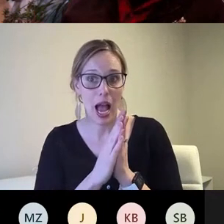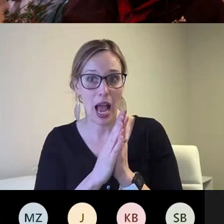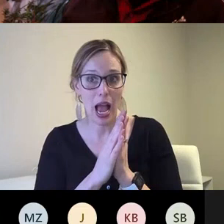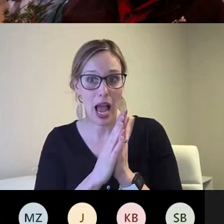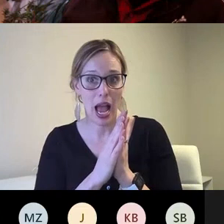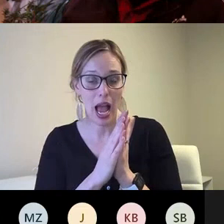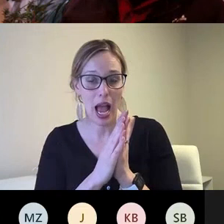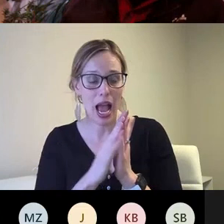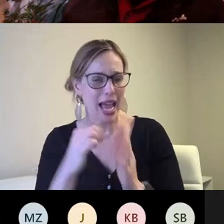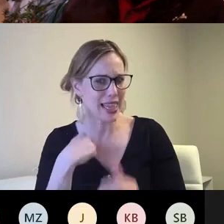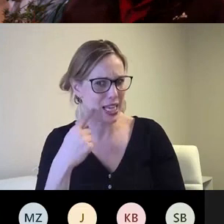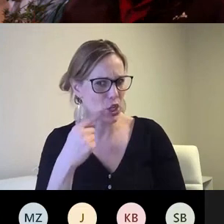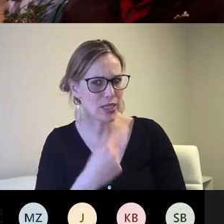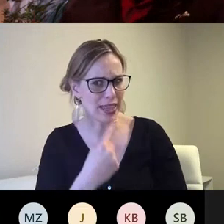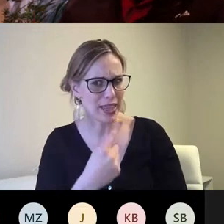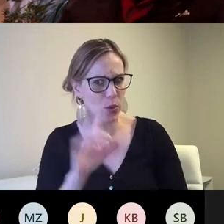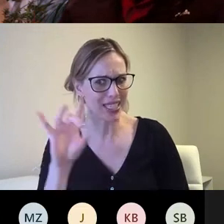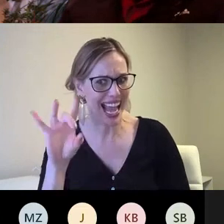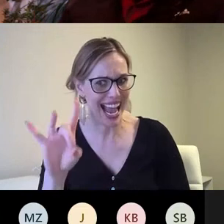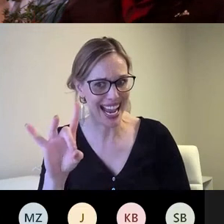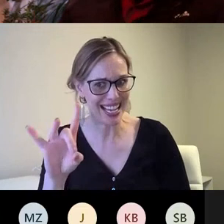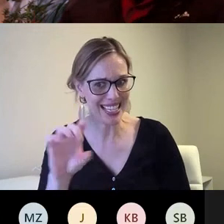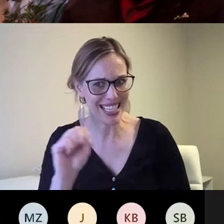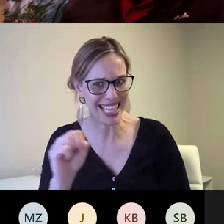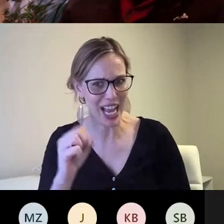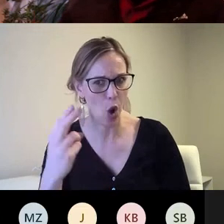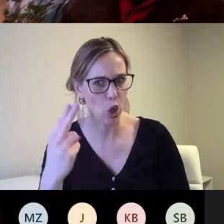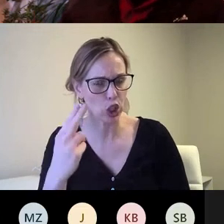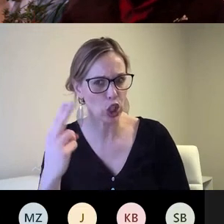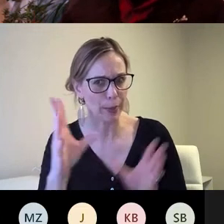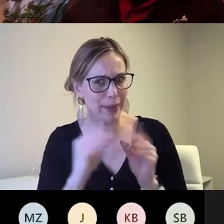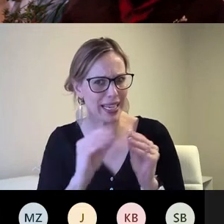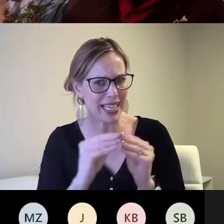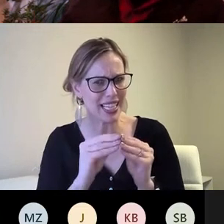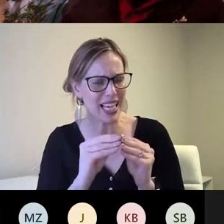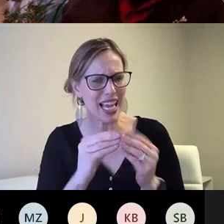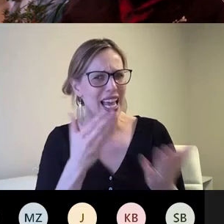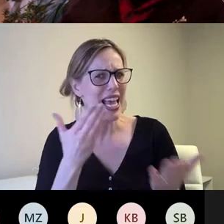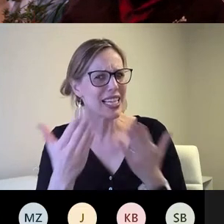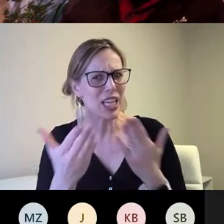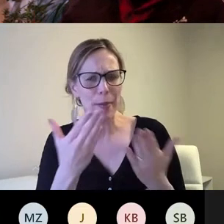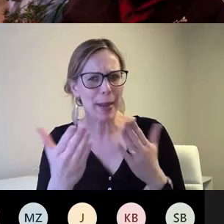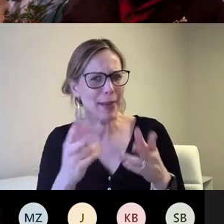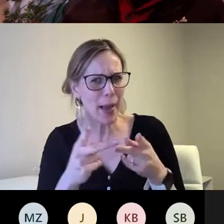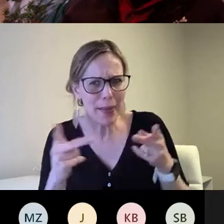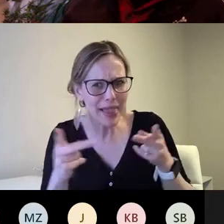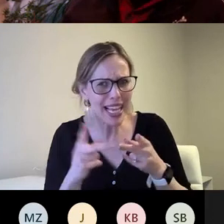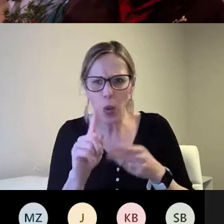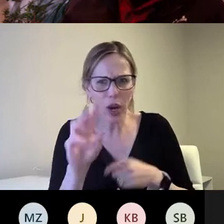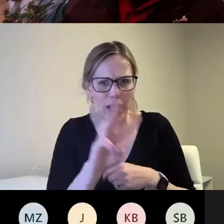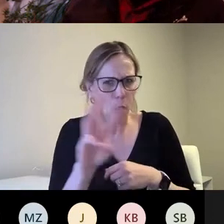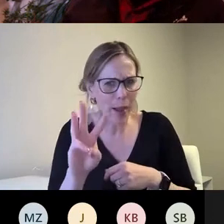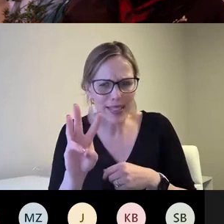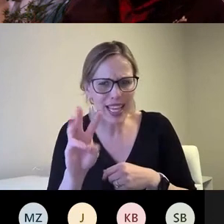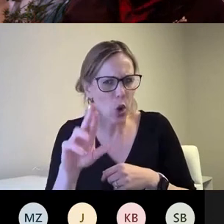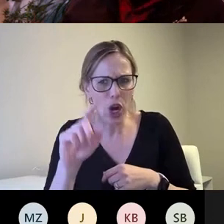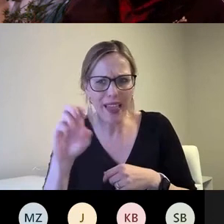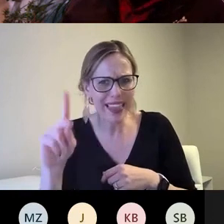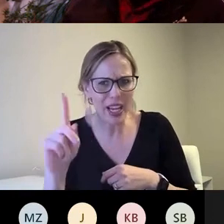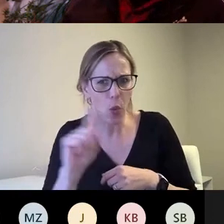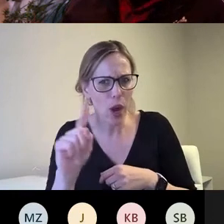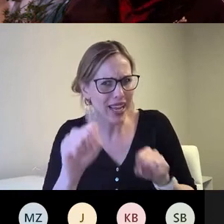8 stakeholder meetings, correct? Is there a place where we can find the feedback from those meetings